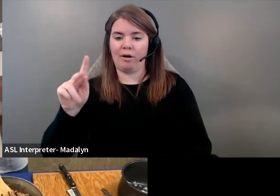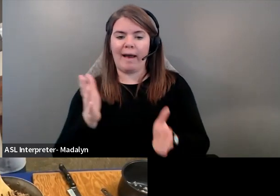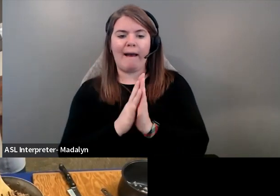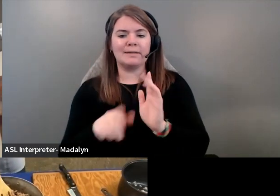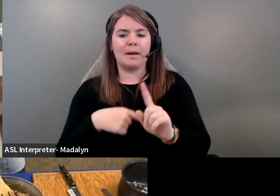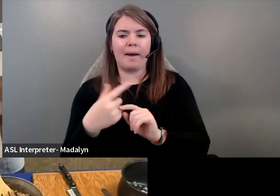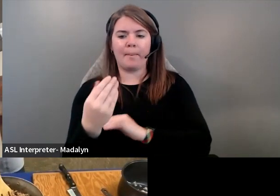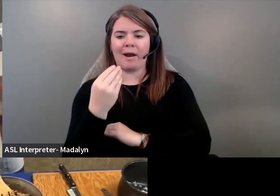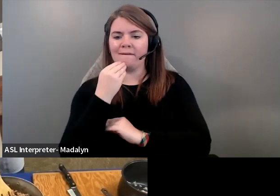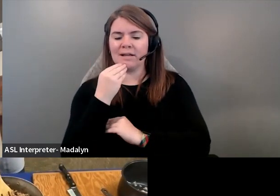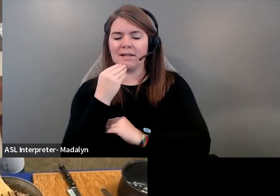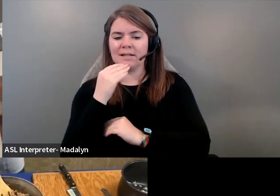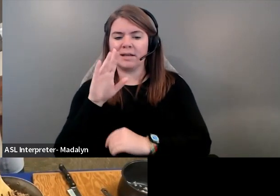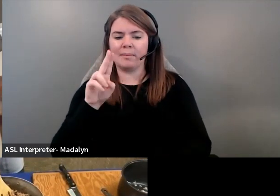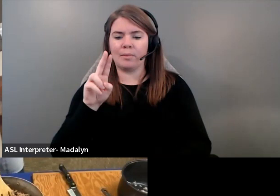burritos. Uh-huh.